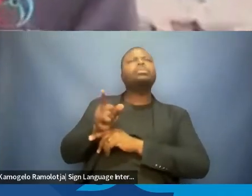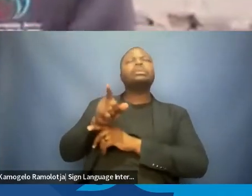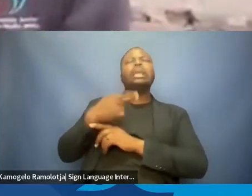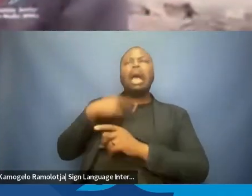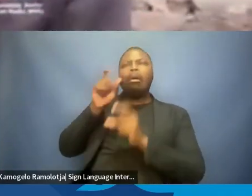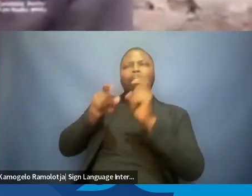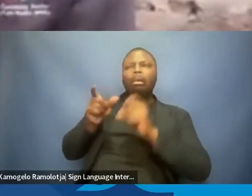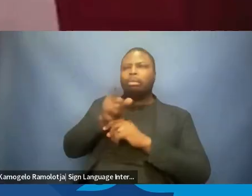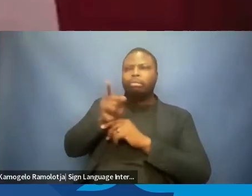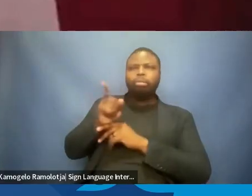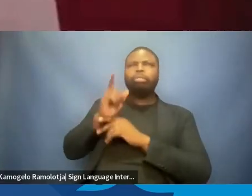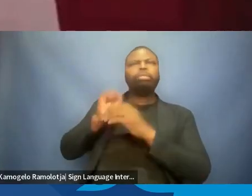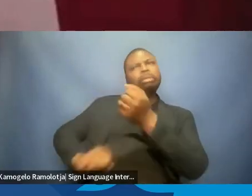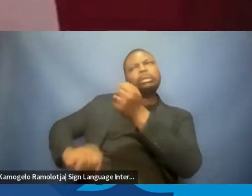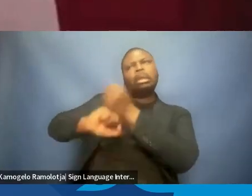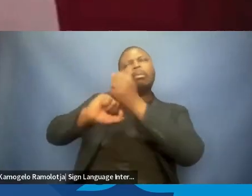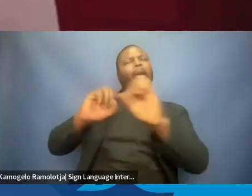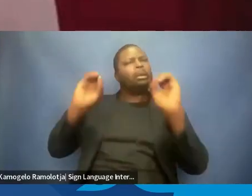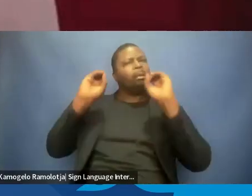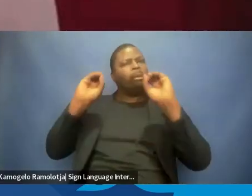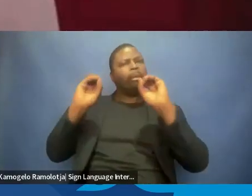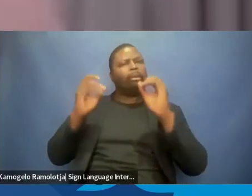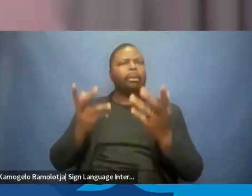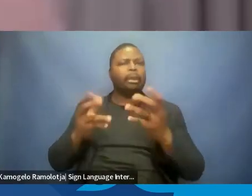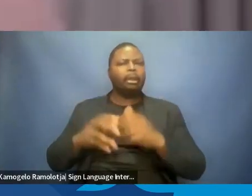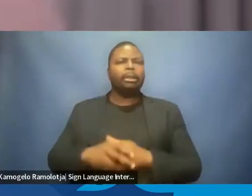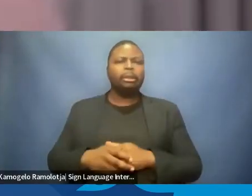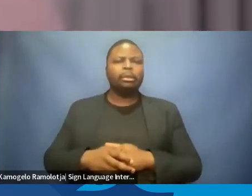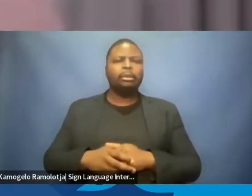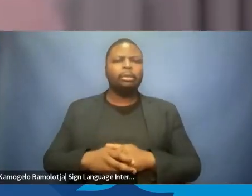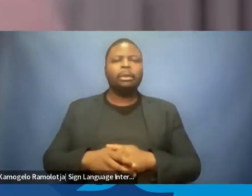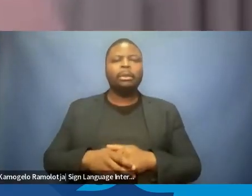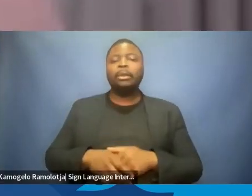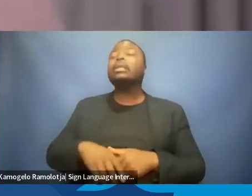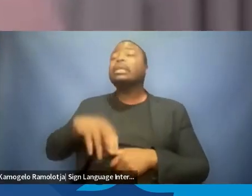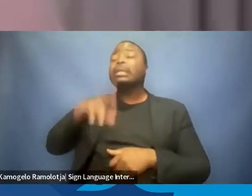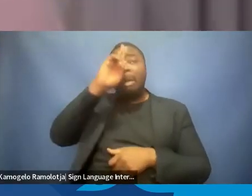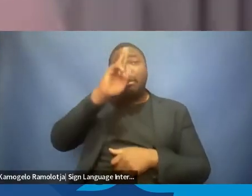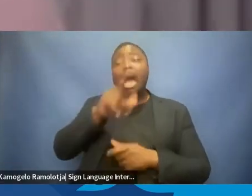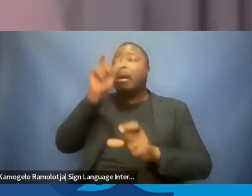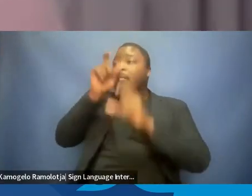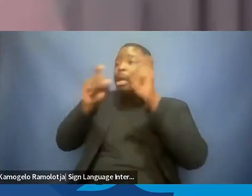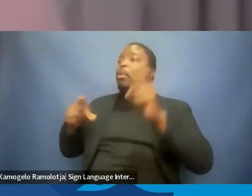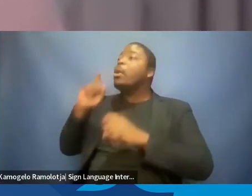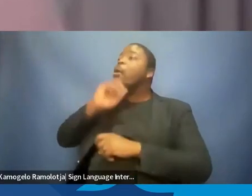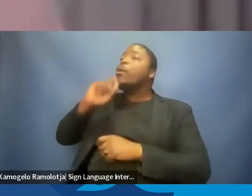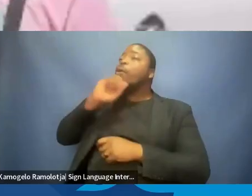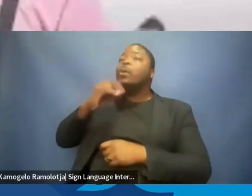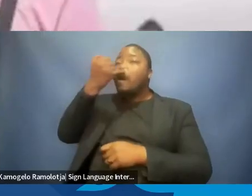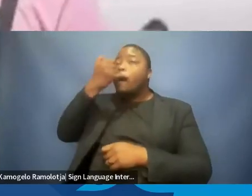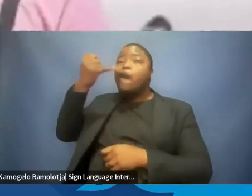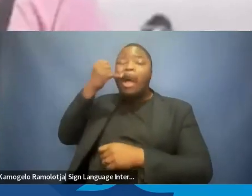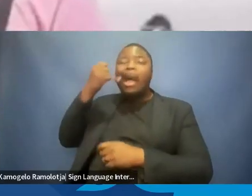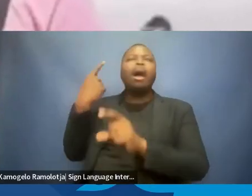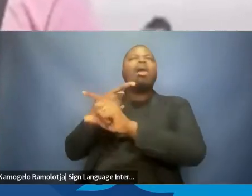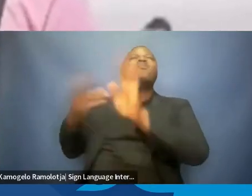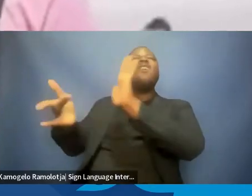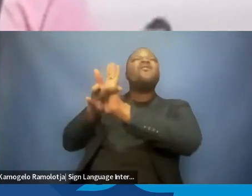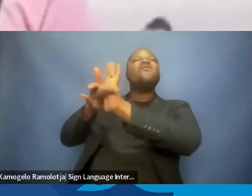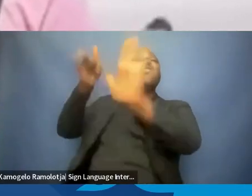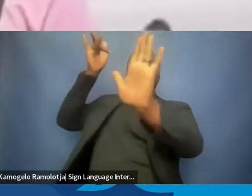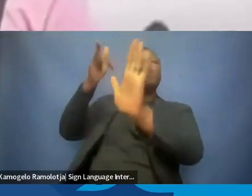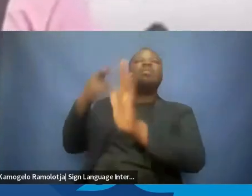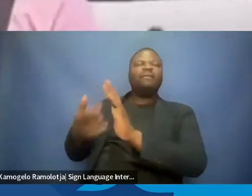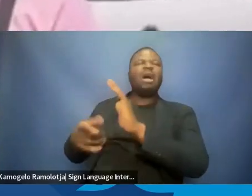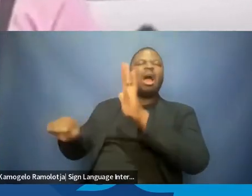structure. When you're dealing with people who use drugs, they are discriminated against, there's stigma around it.